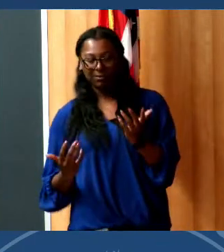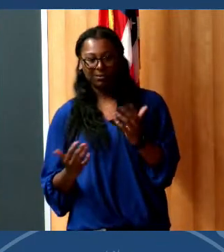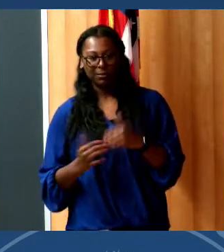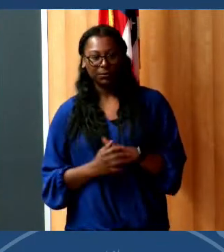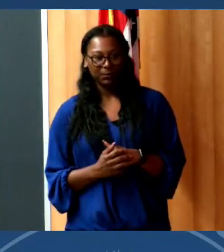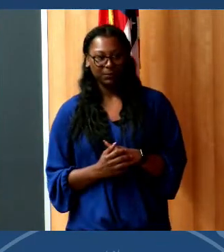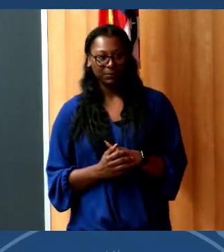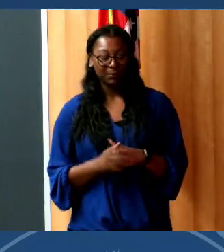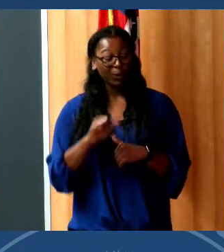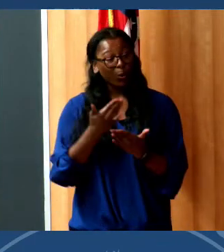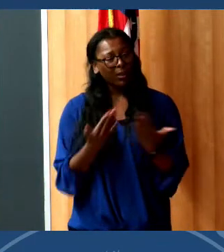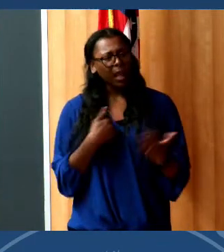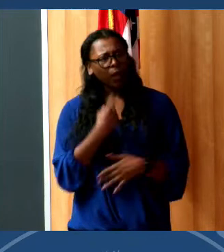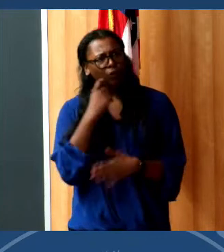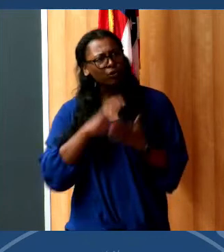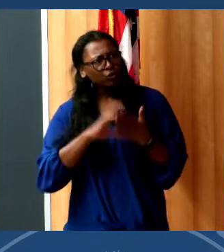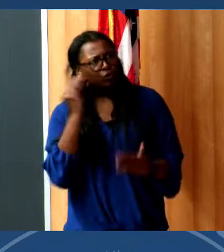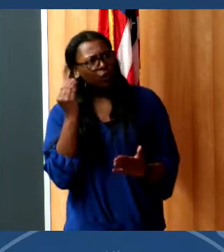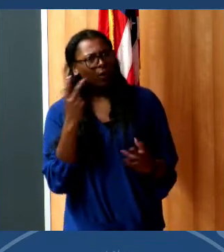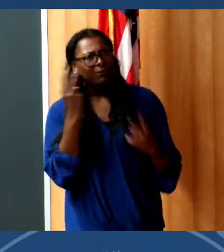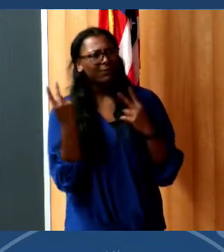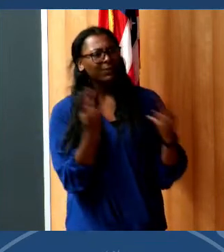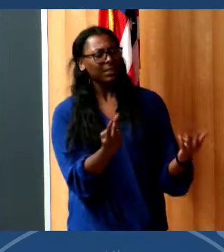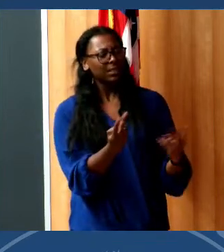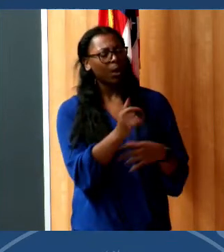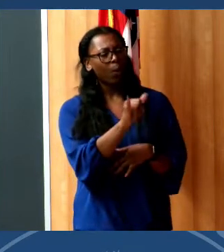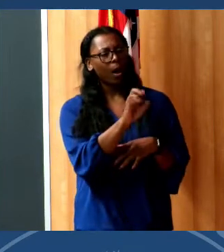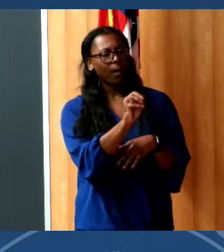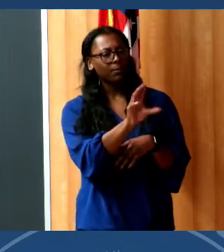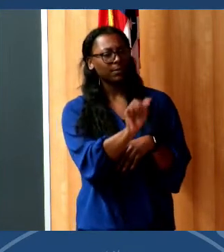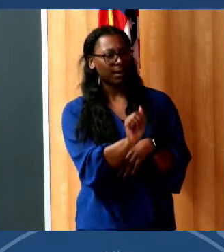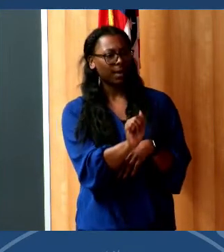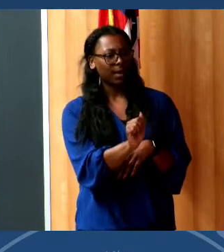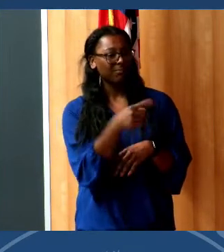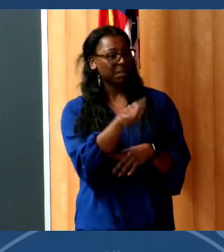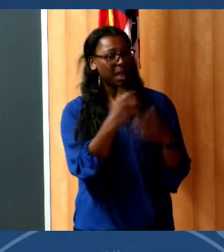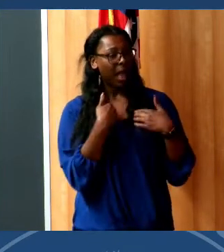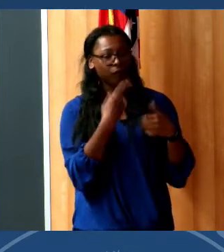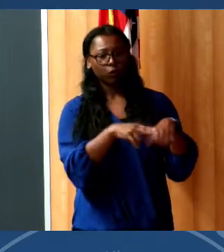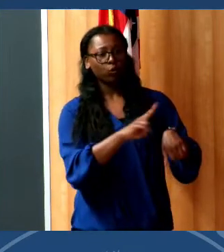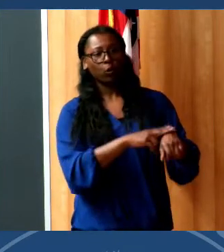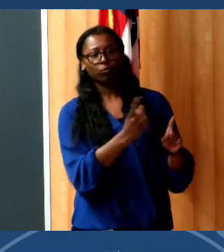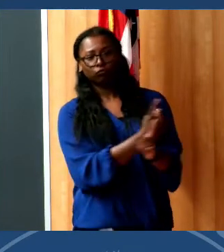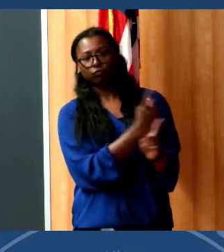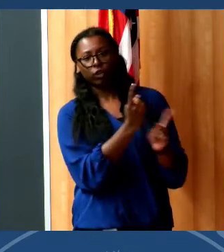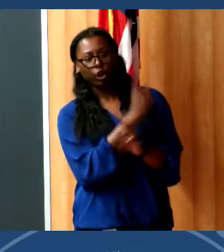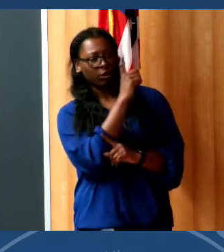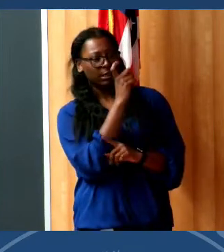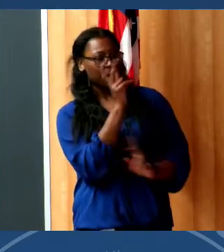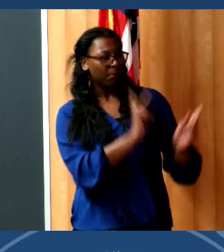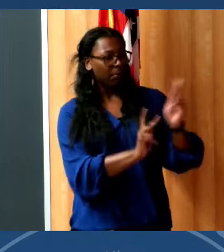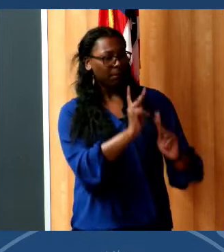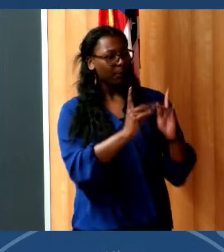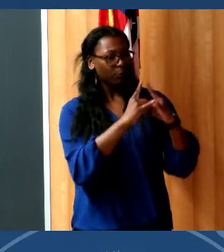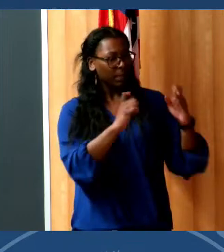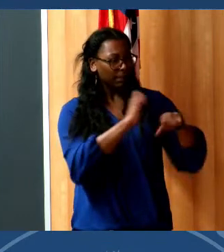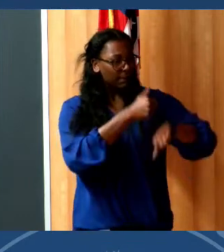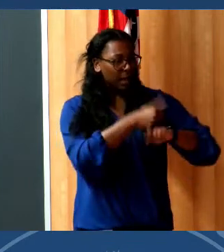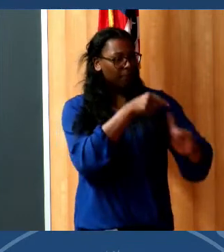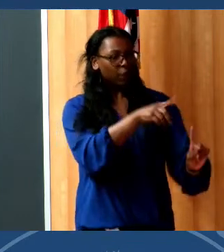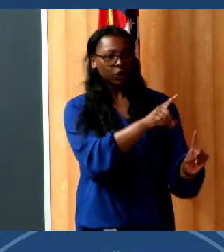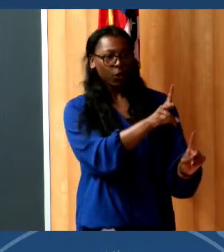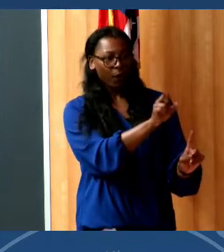learned this in our visit to the YMCA had their normal summer folks at the Dover